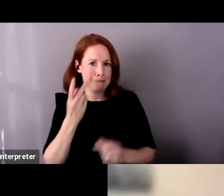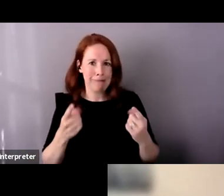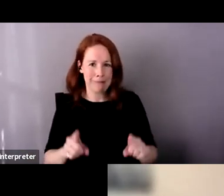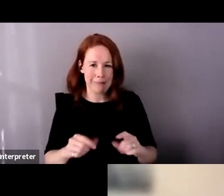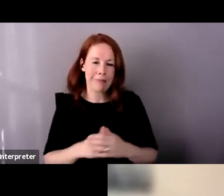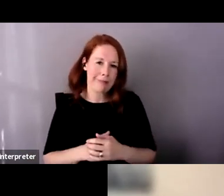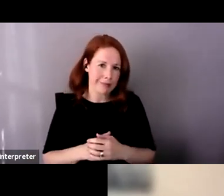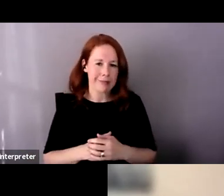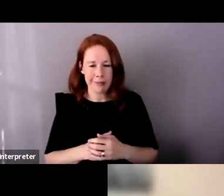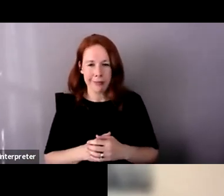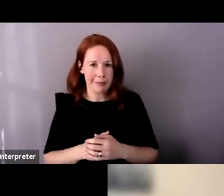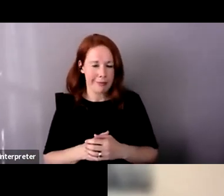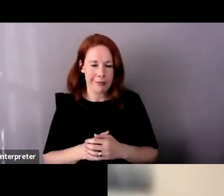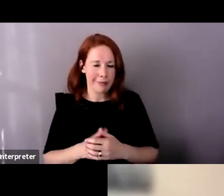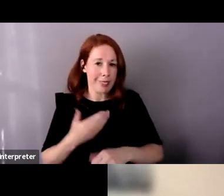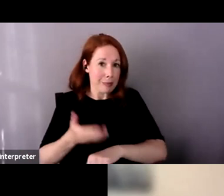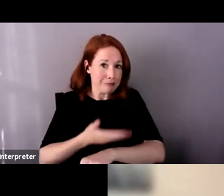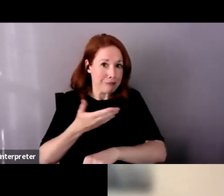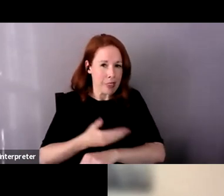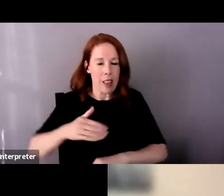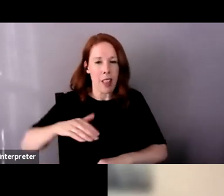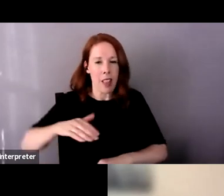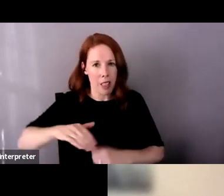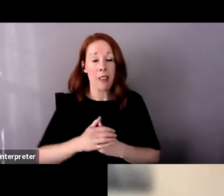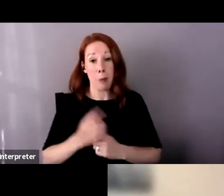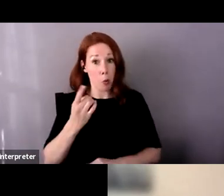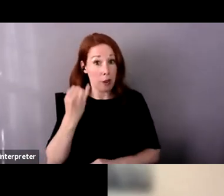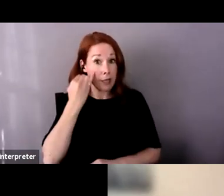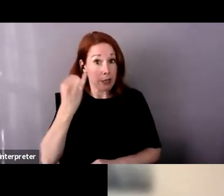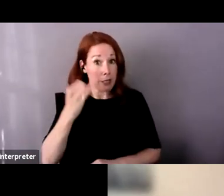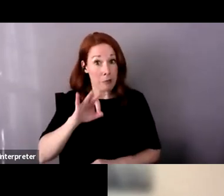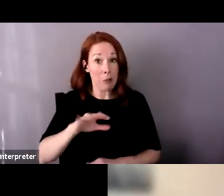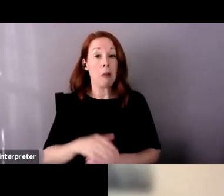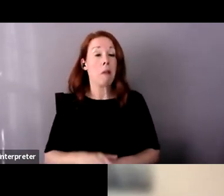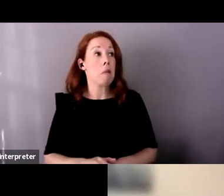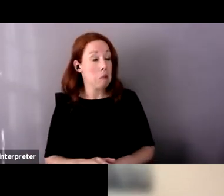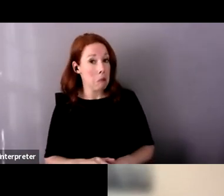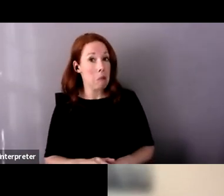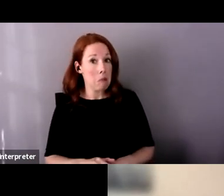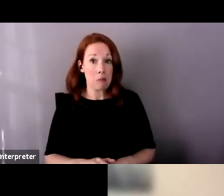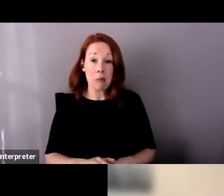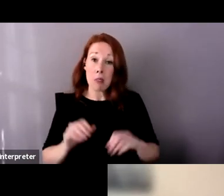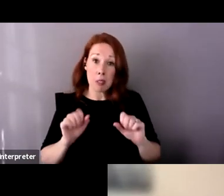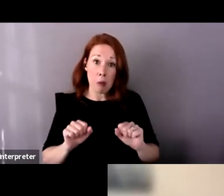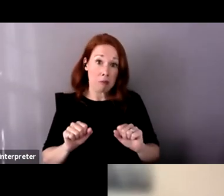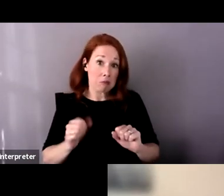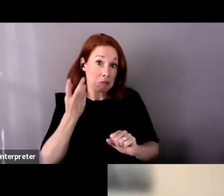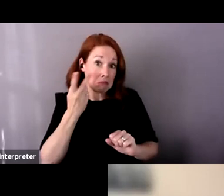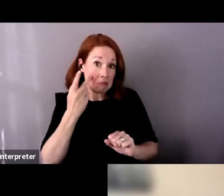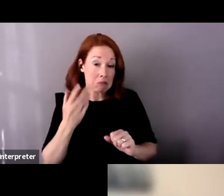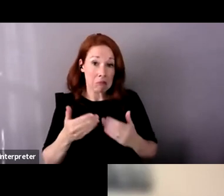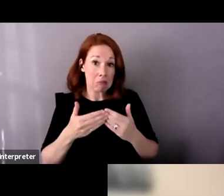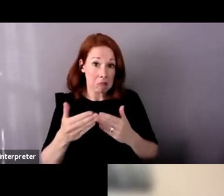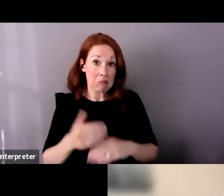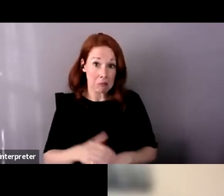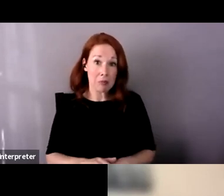that hasn't been implemented at this time, but it was one idea that would require some testing, I imagine. And